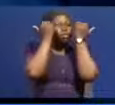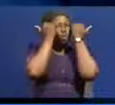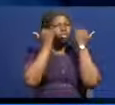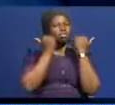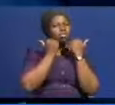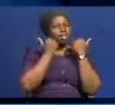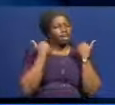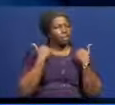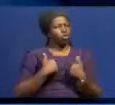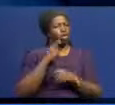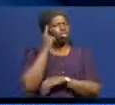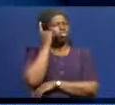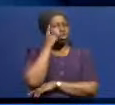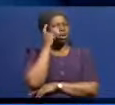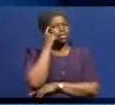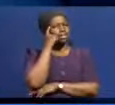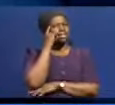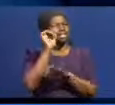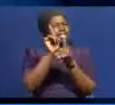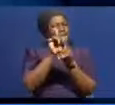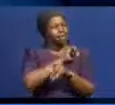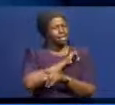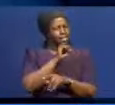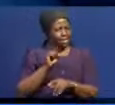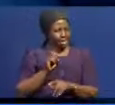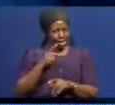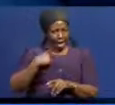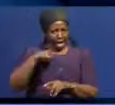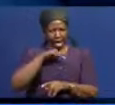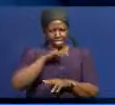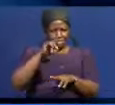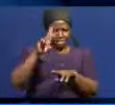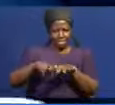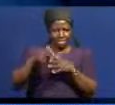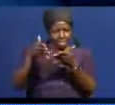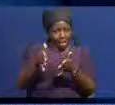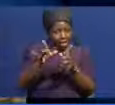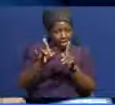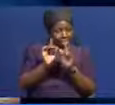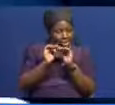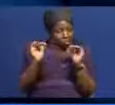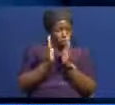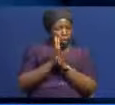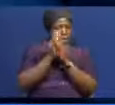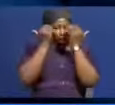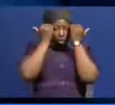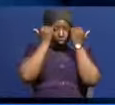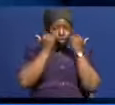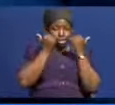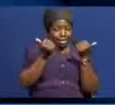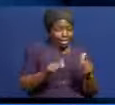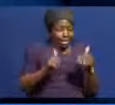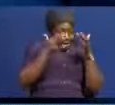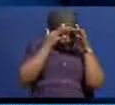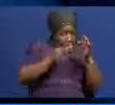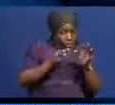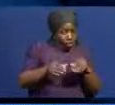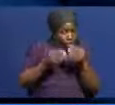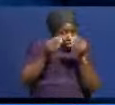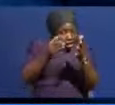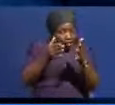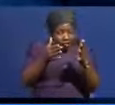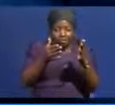thought, as a Senate, we sit here as a court, and whatever ruling we give here